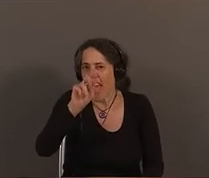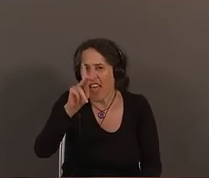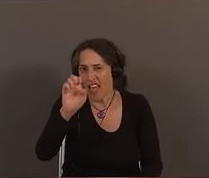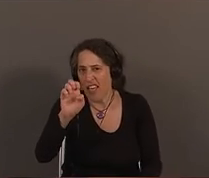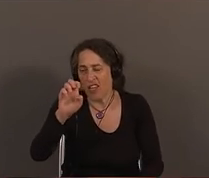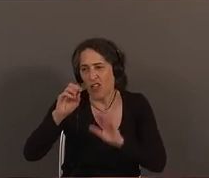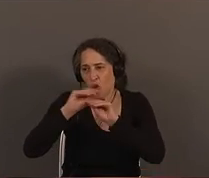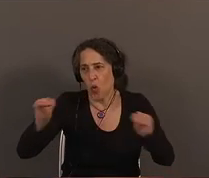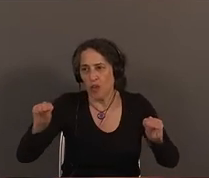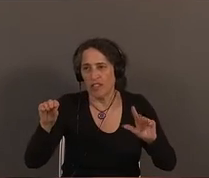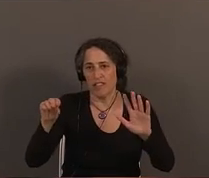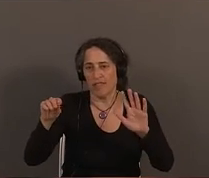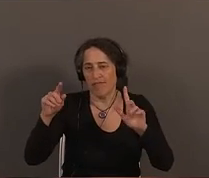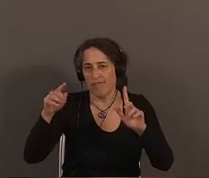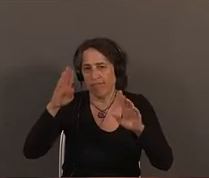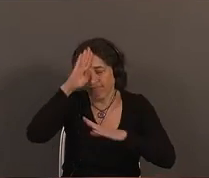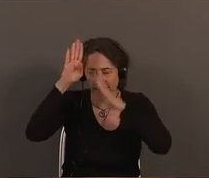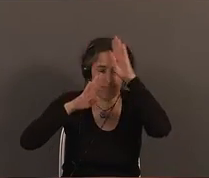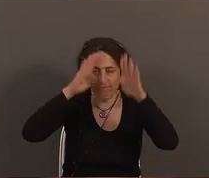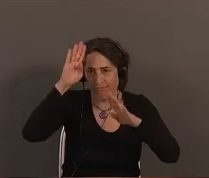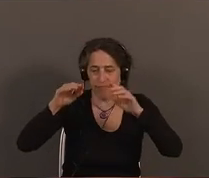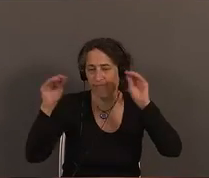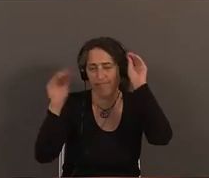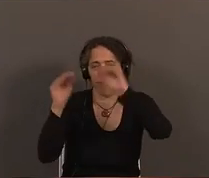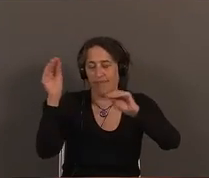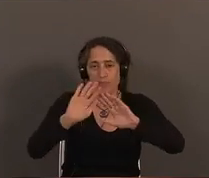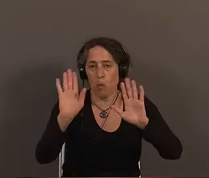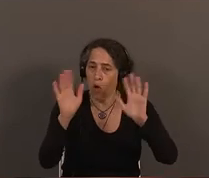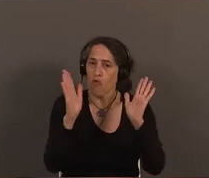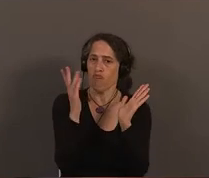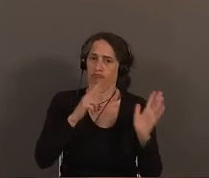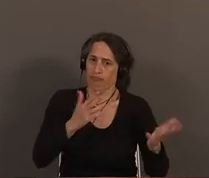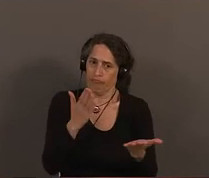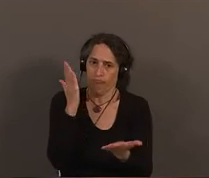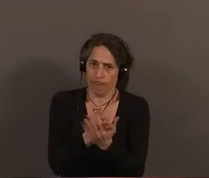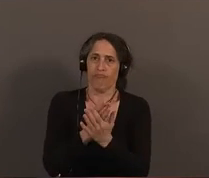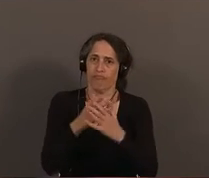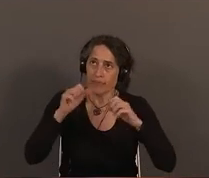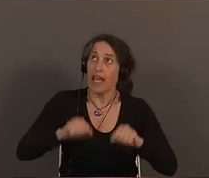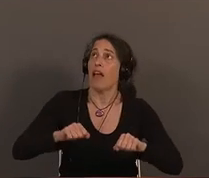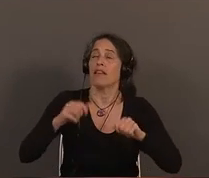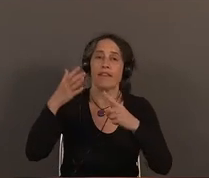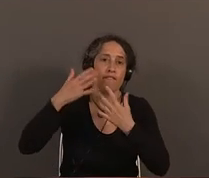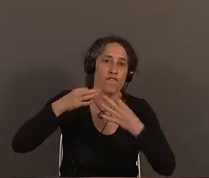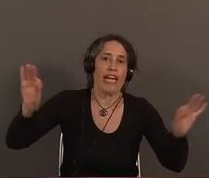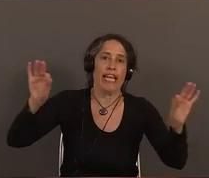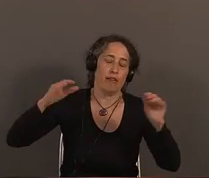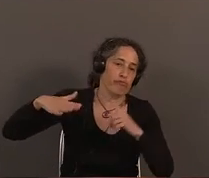Again, thanks to our social media. And so there is a question up there.